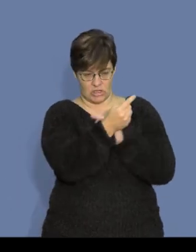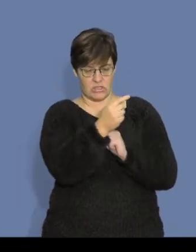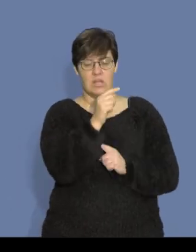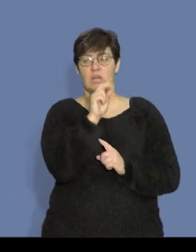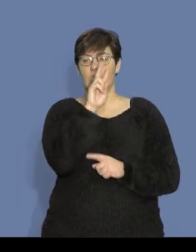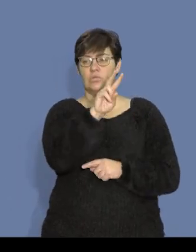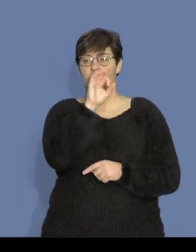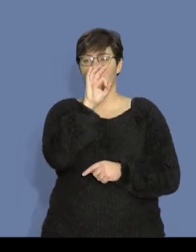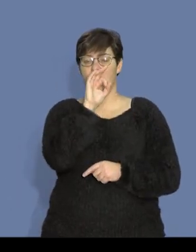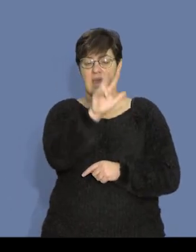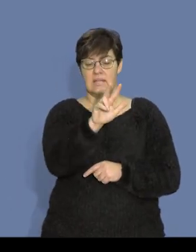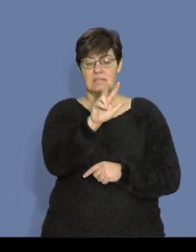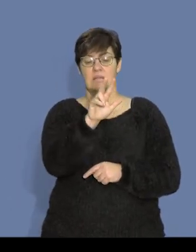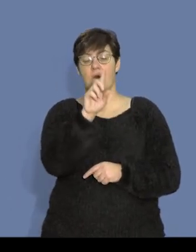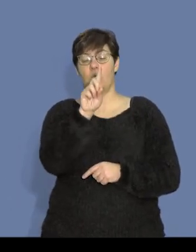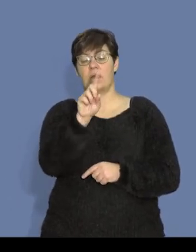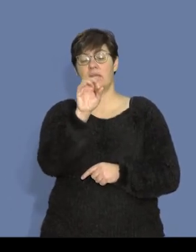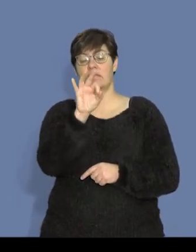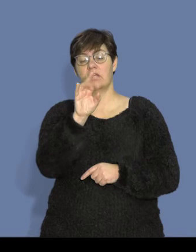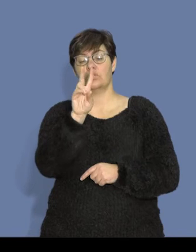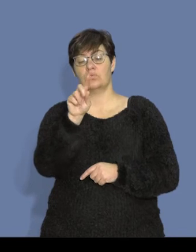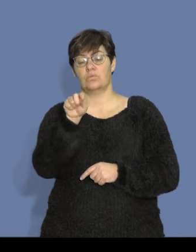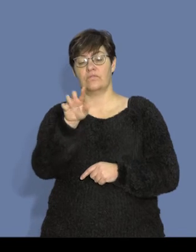2813,250. Let's change this here.